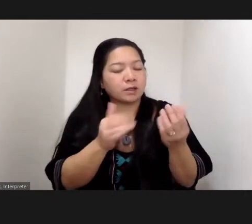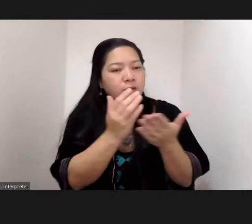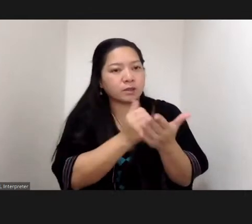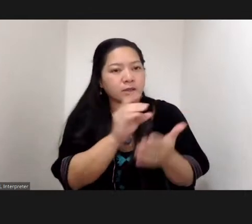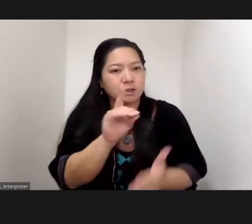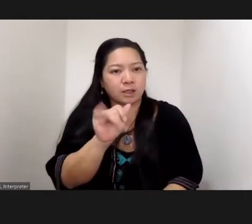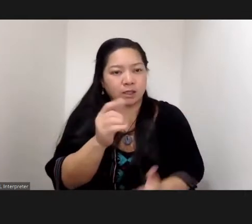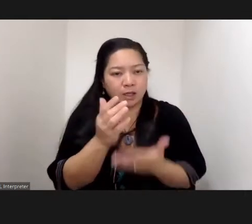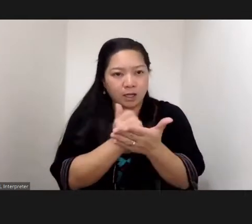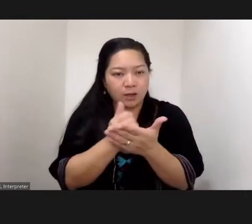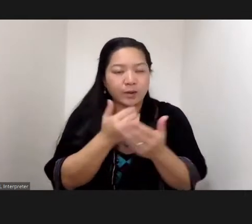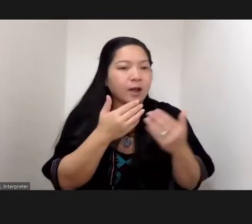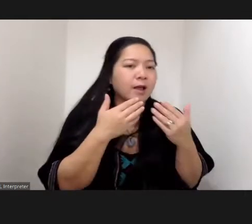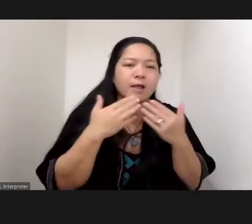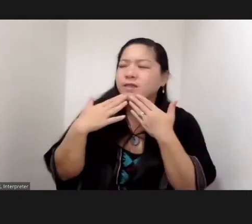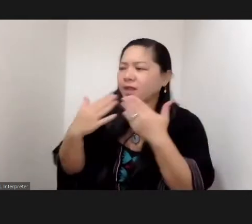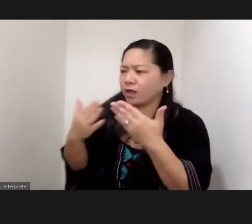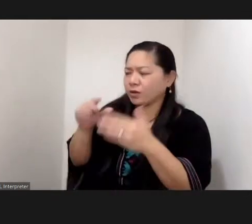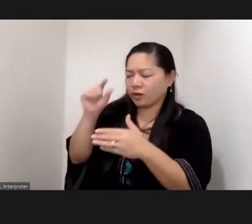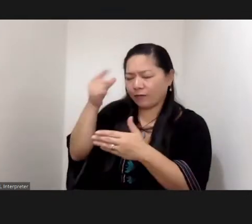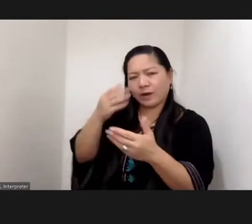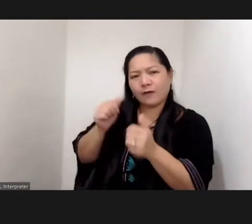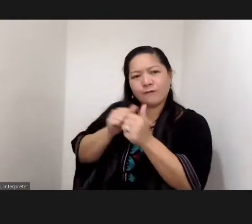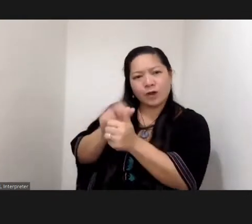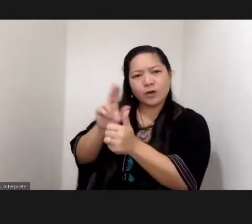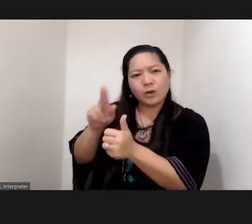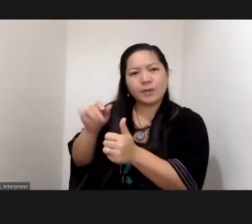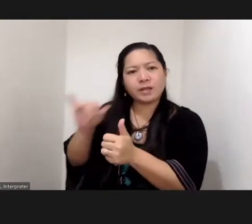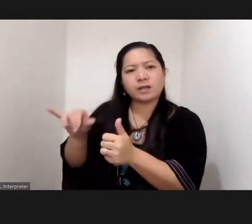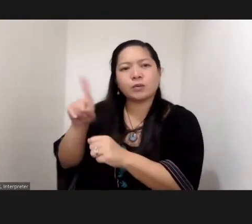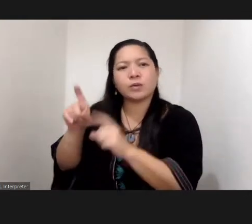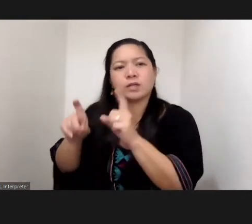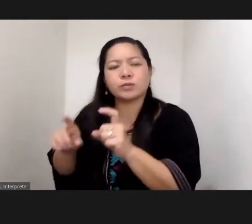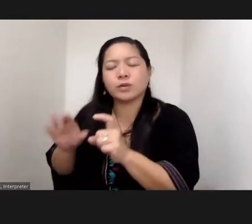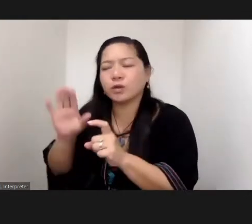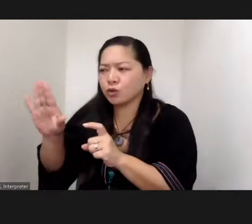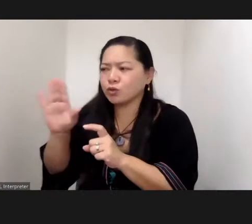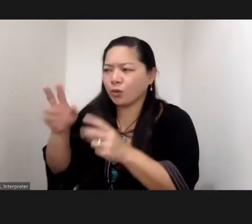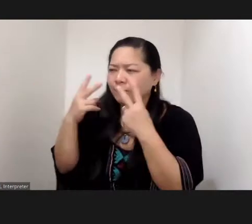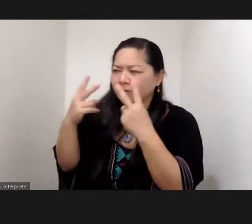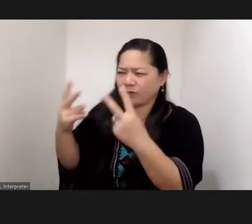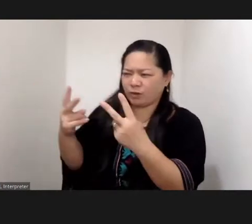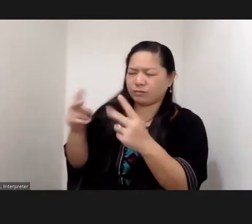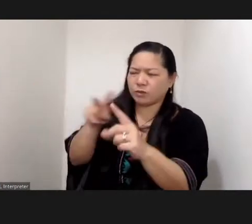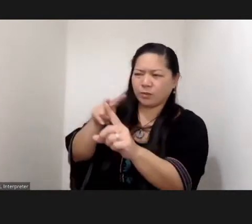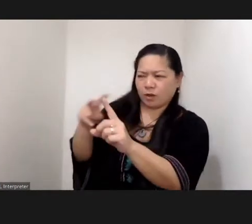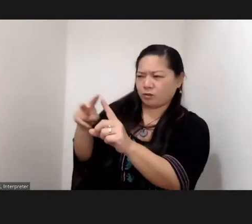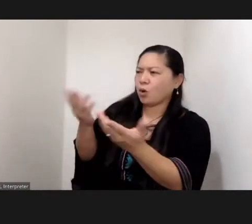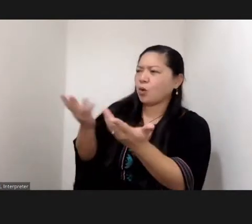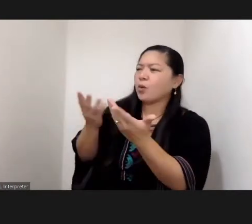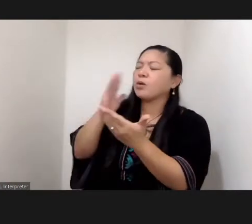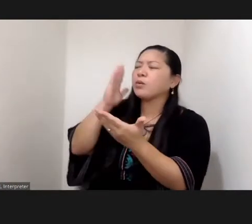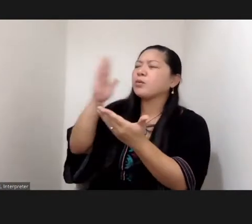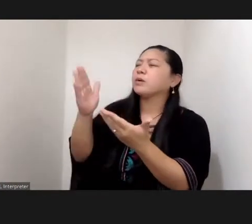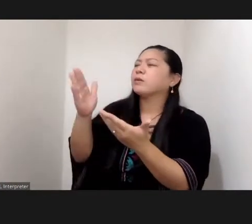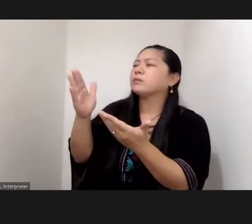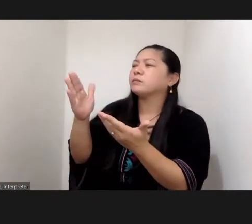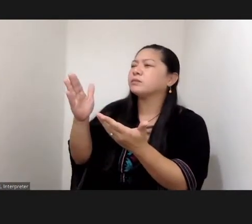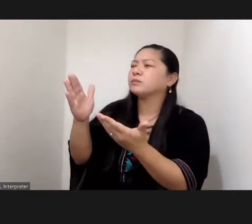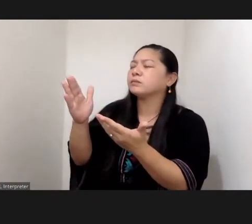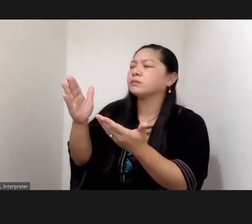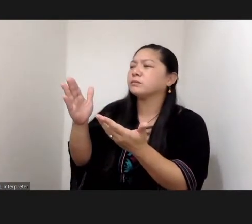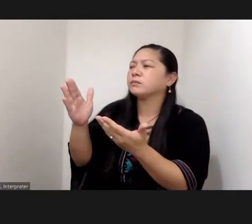Thank you, Governor. Can I just follow up on that? So in your view, what would be the requisites